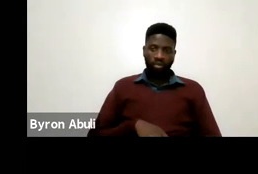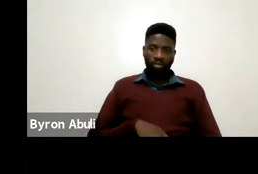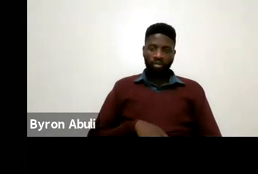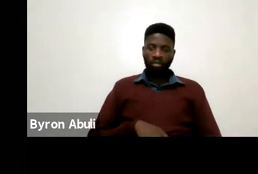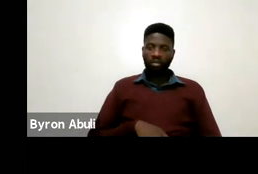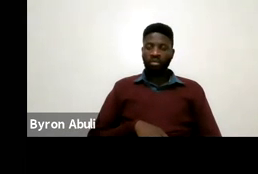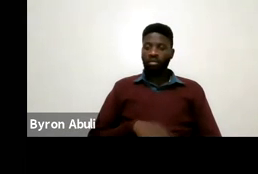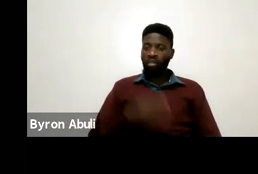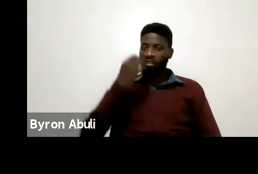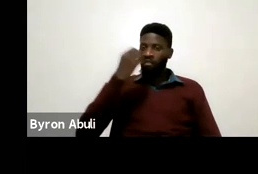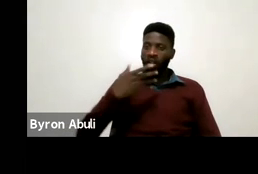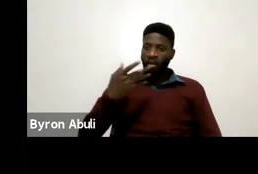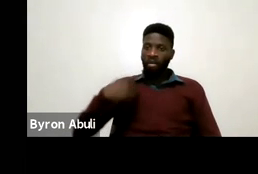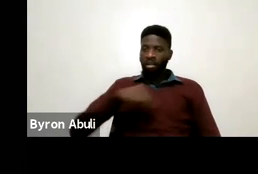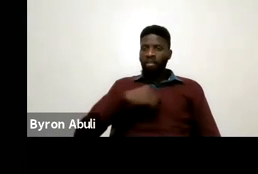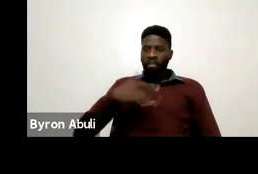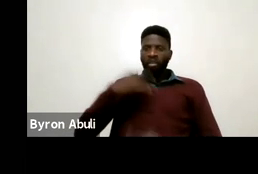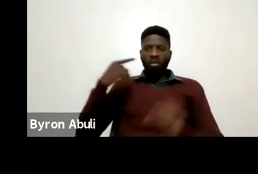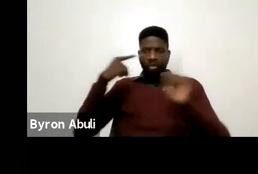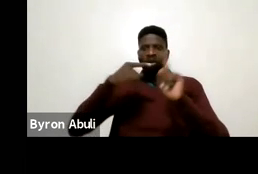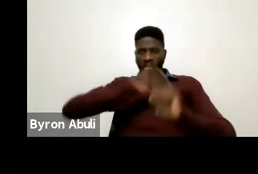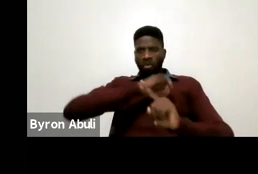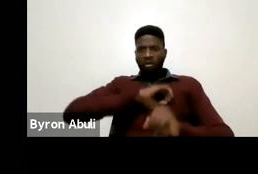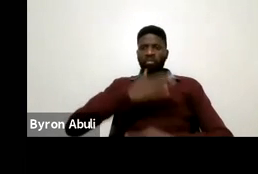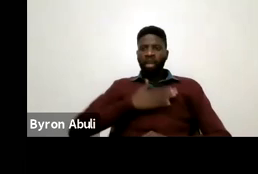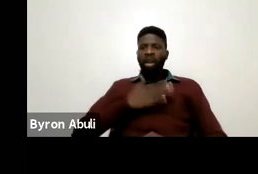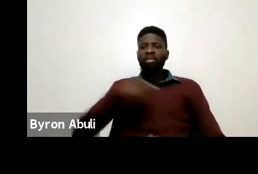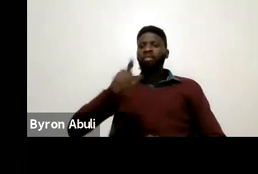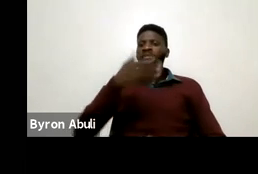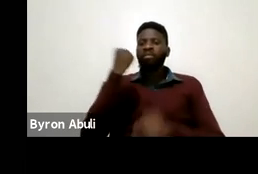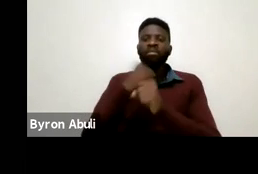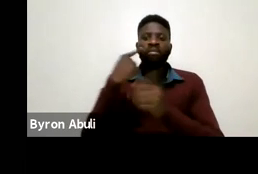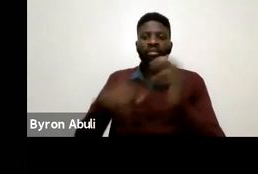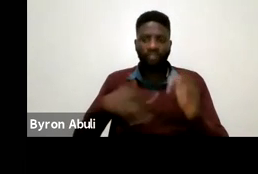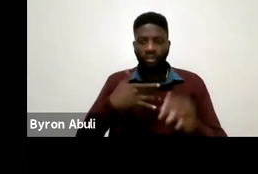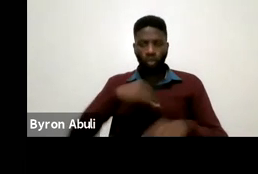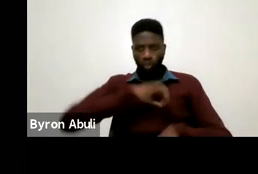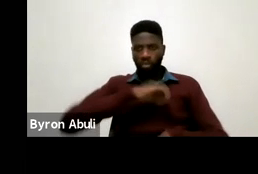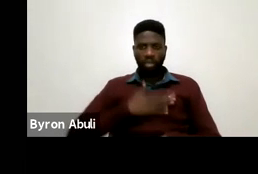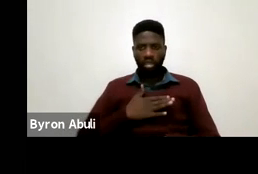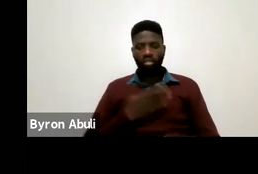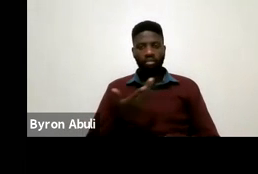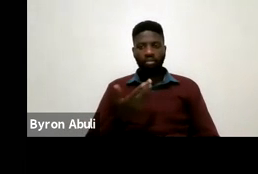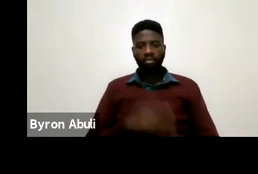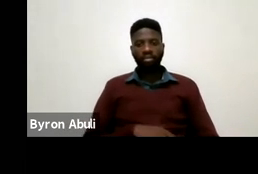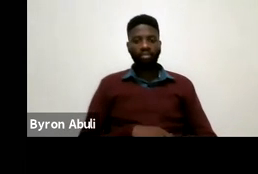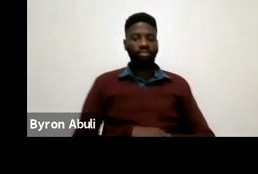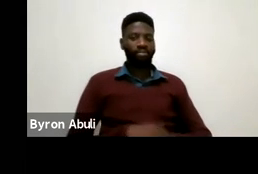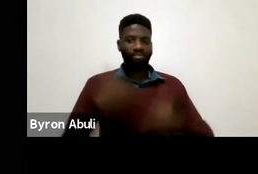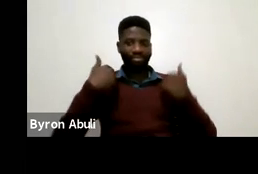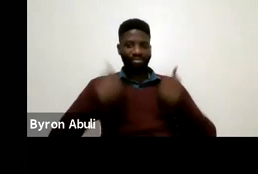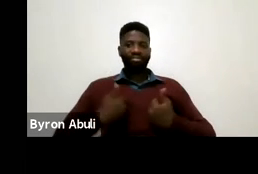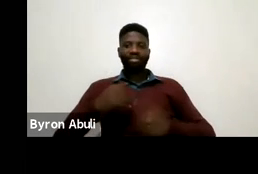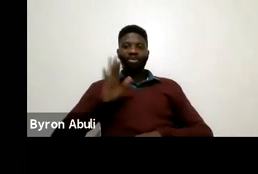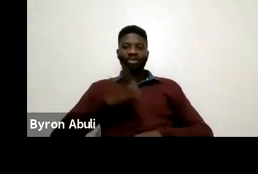let us know, how do you own a goal? What do you really need to do for you to own a goal? I'm not a lady, but